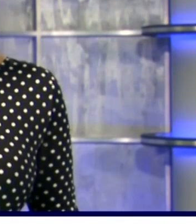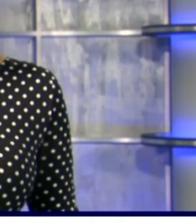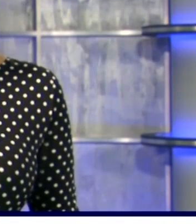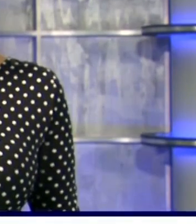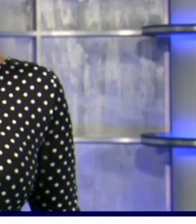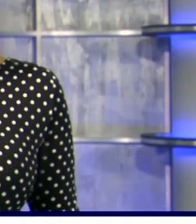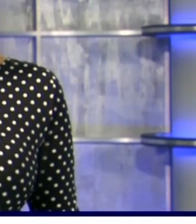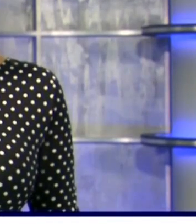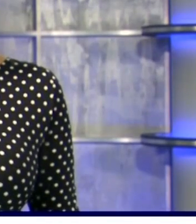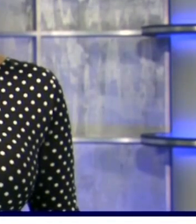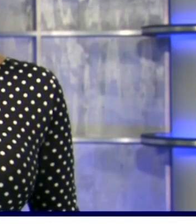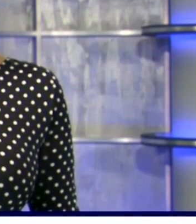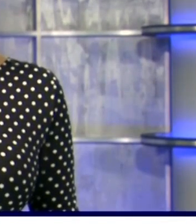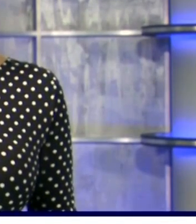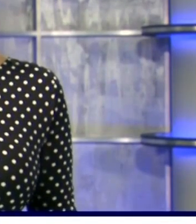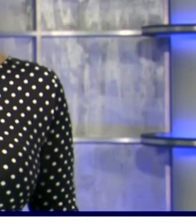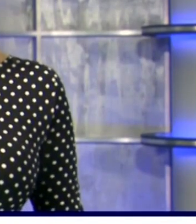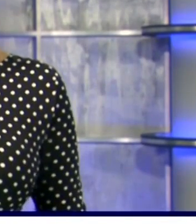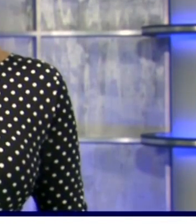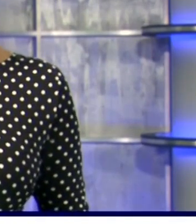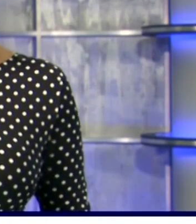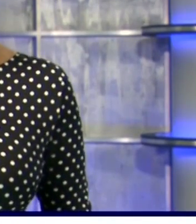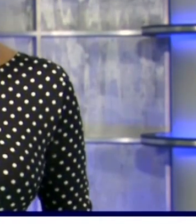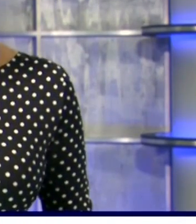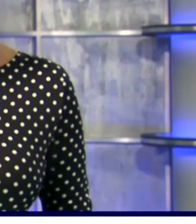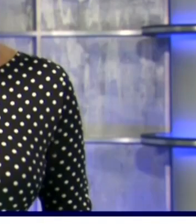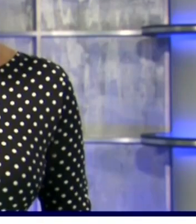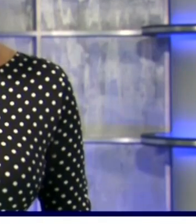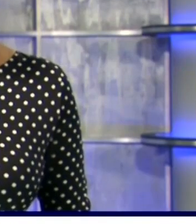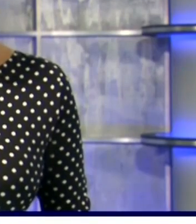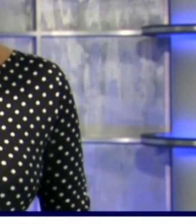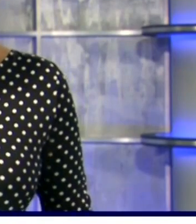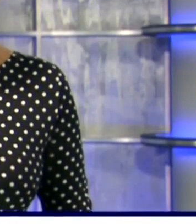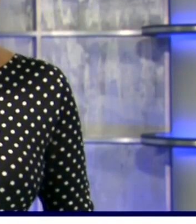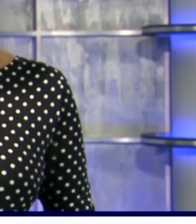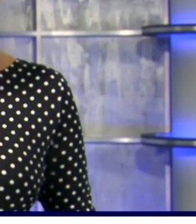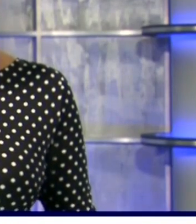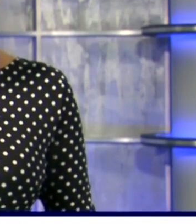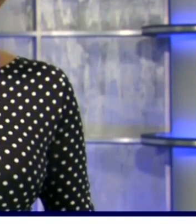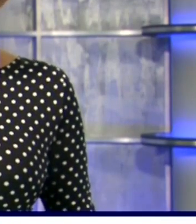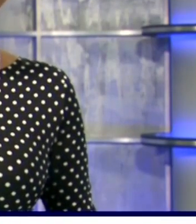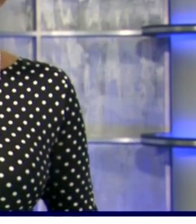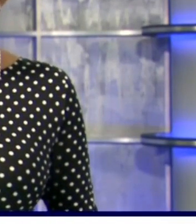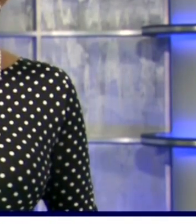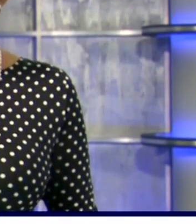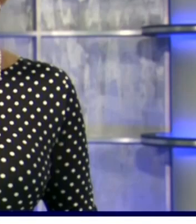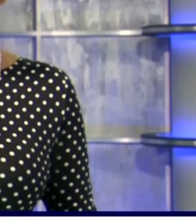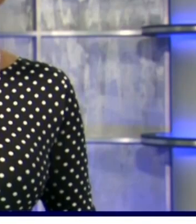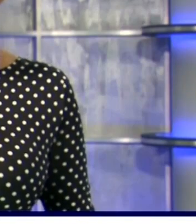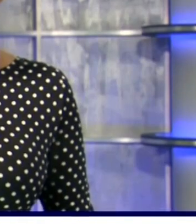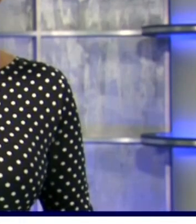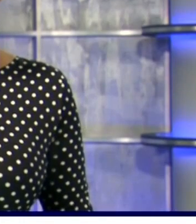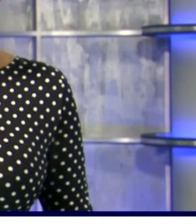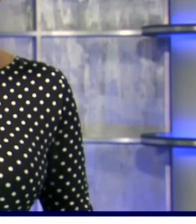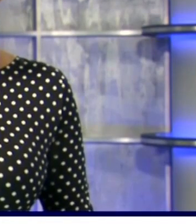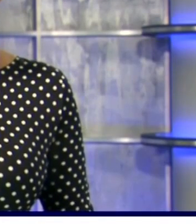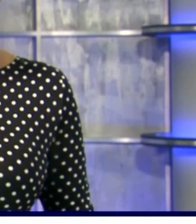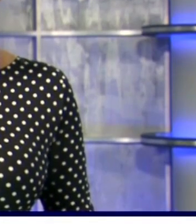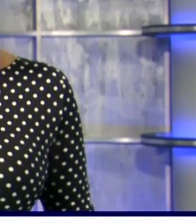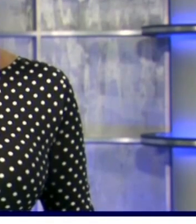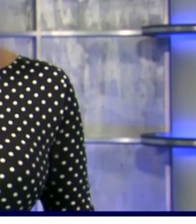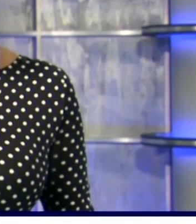plastics. Victims of domestic violence continue to struggle for justice. A primary school student adopts an